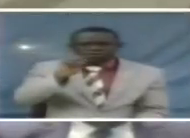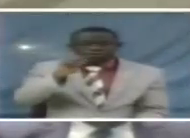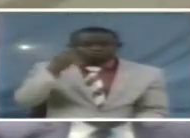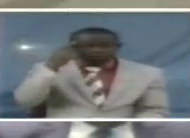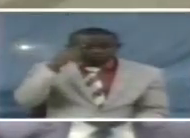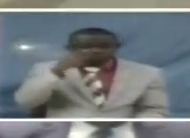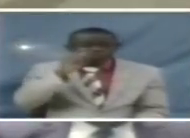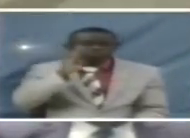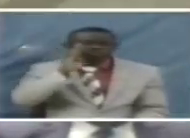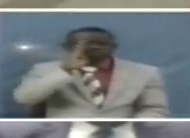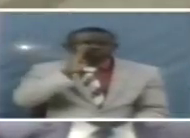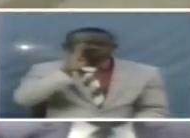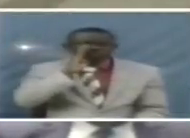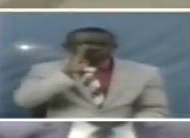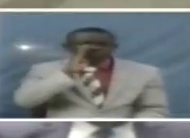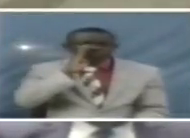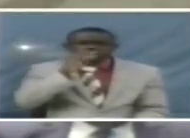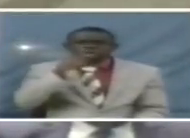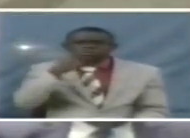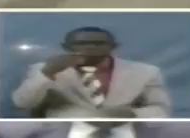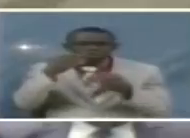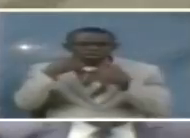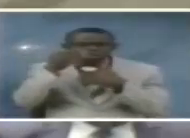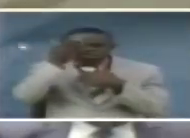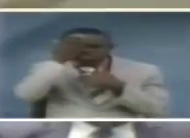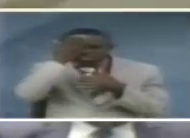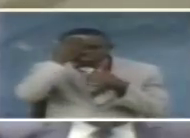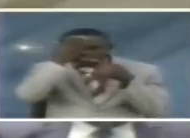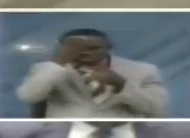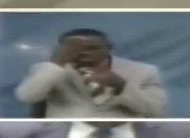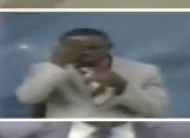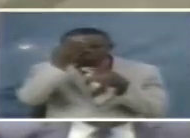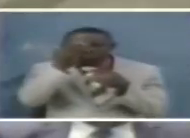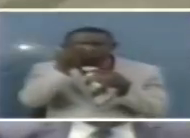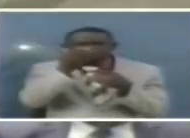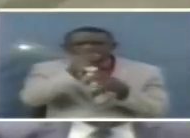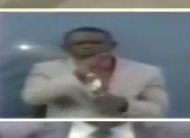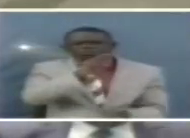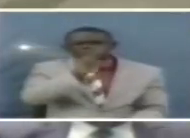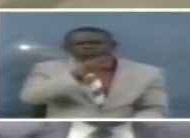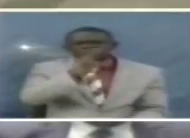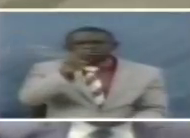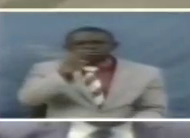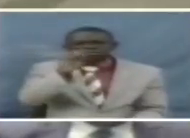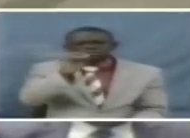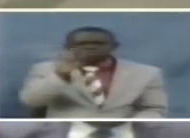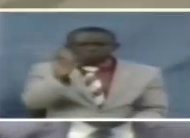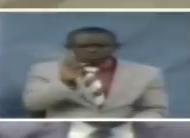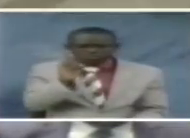on methylated spirits, denuated alcohol, and unrated alcohol of